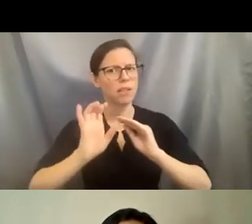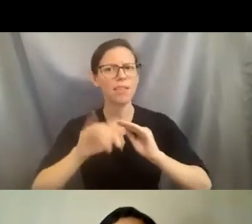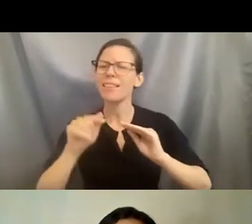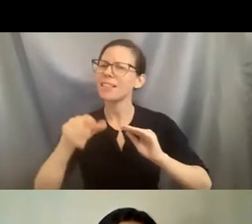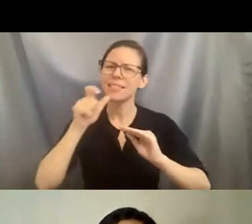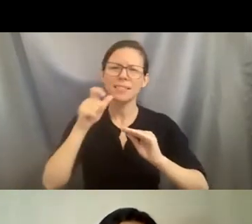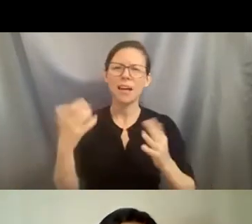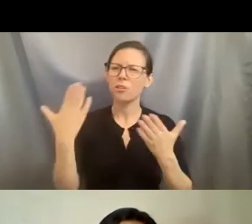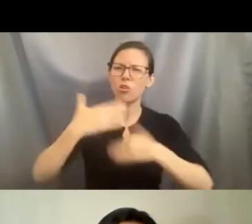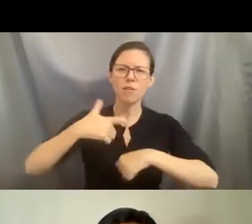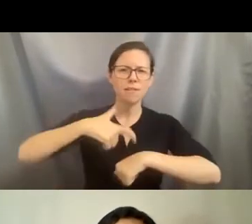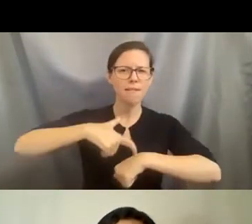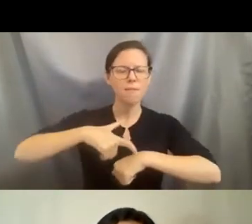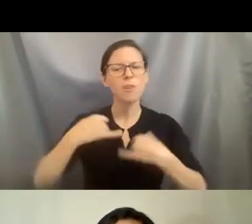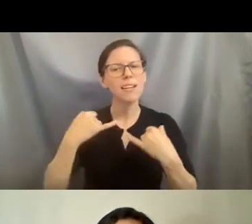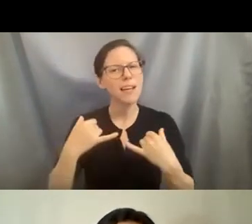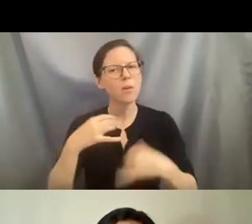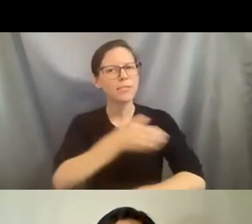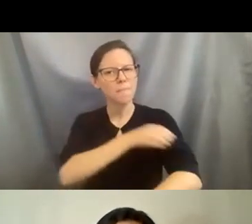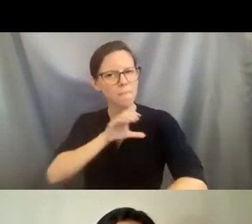get out there and fight